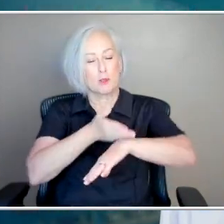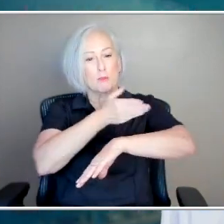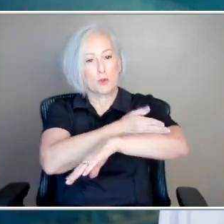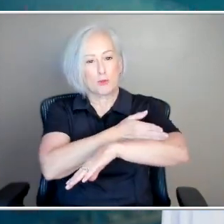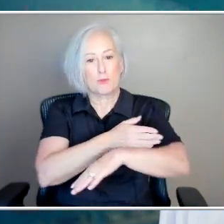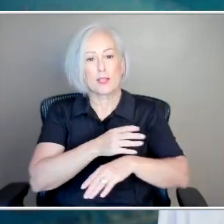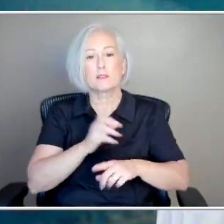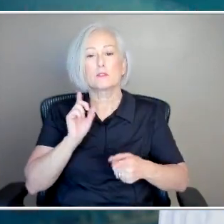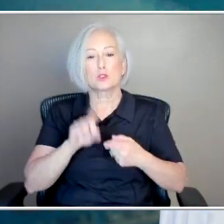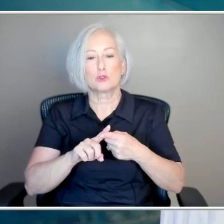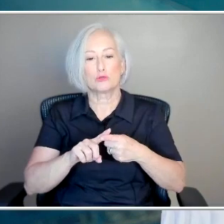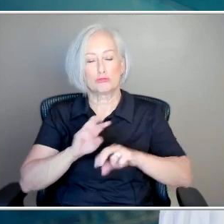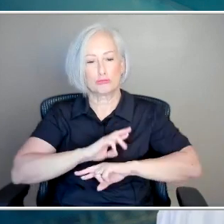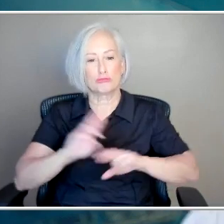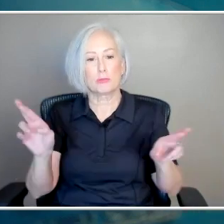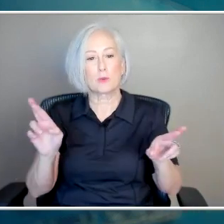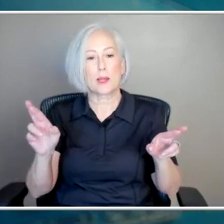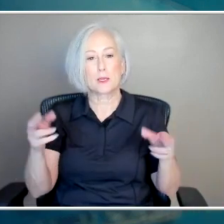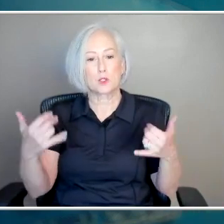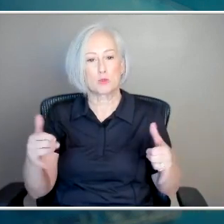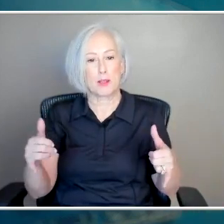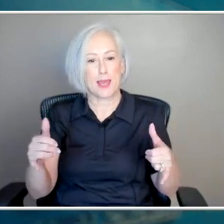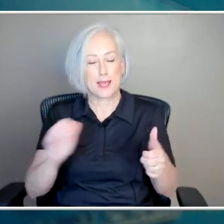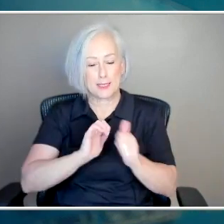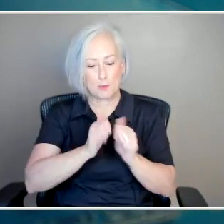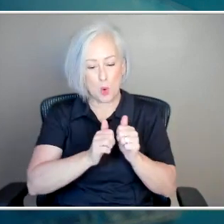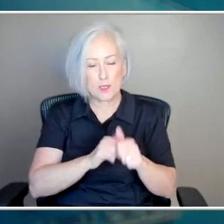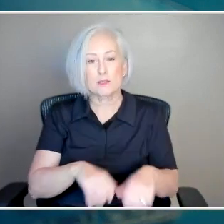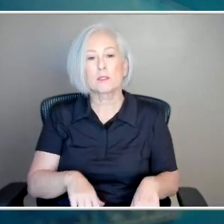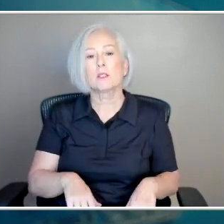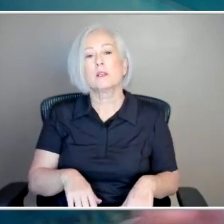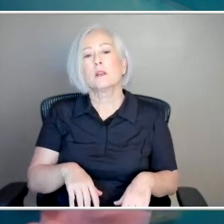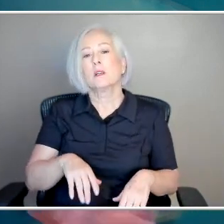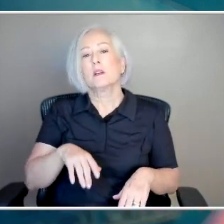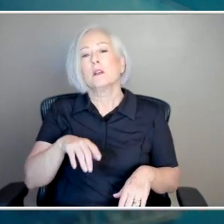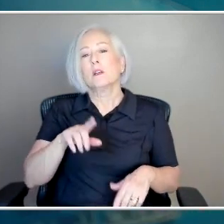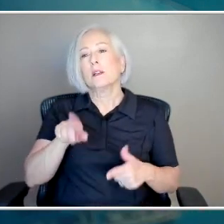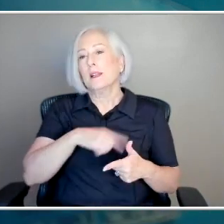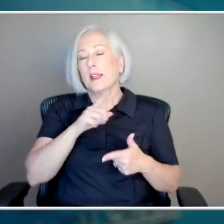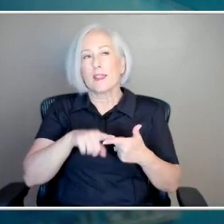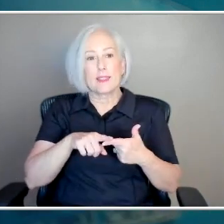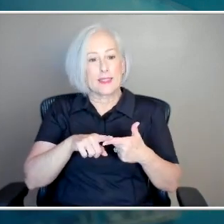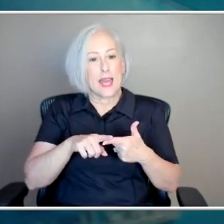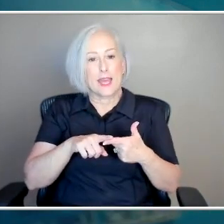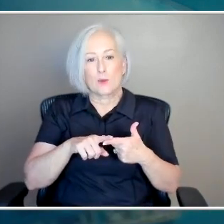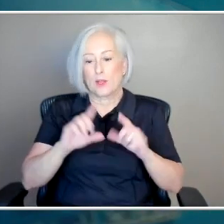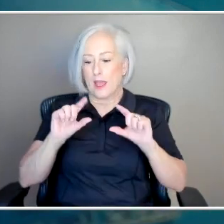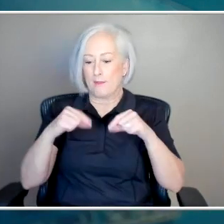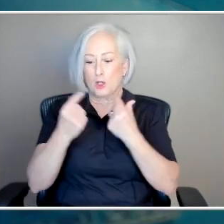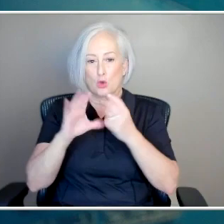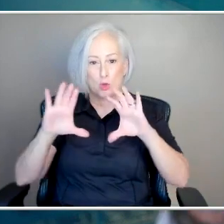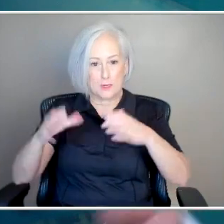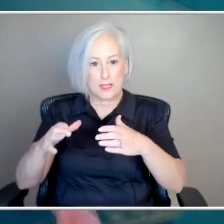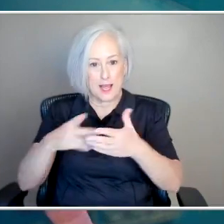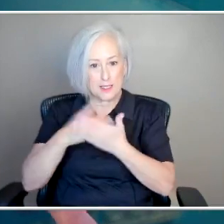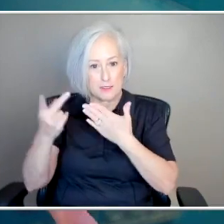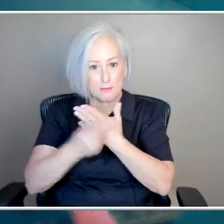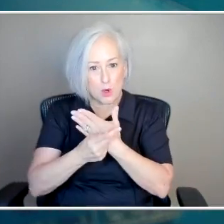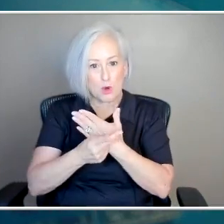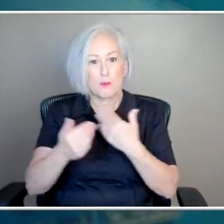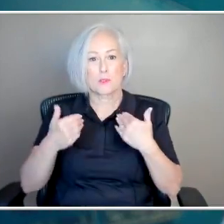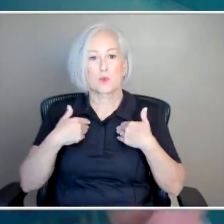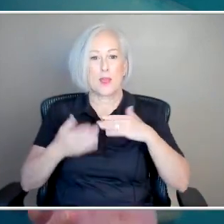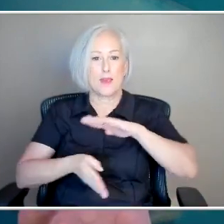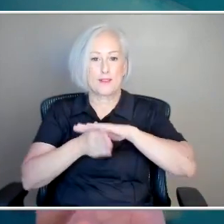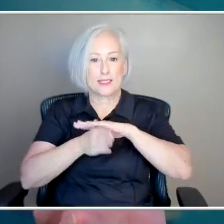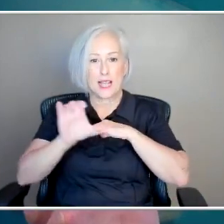there and does the strength and conditioning stuff. There are group class programs. There are soccer clubs that come